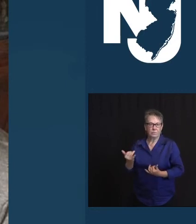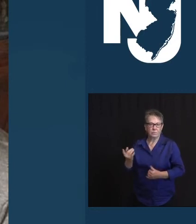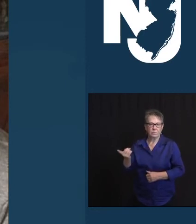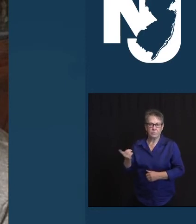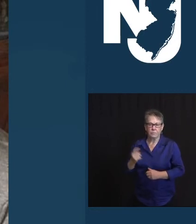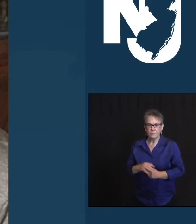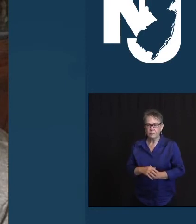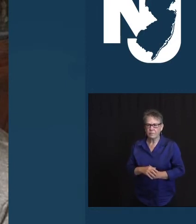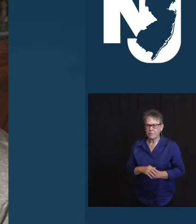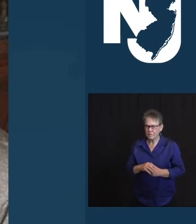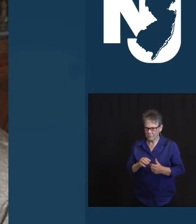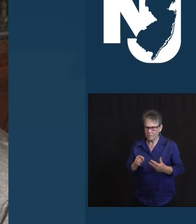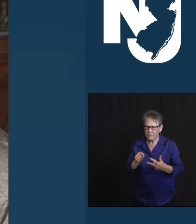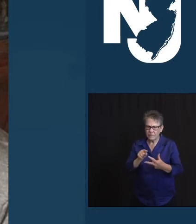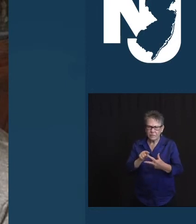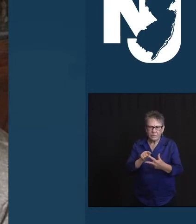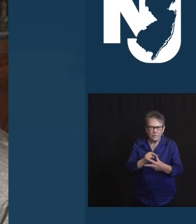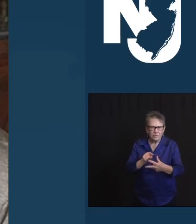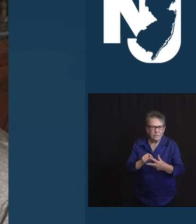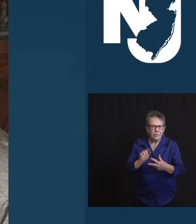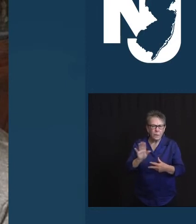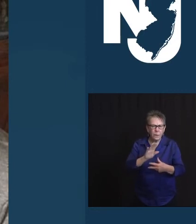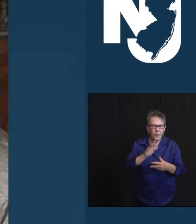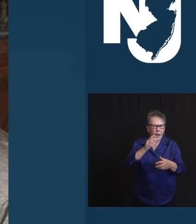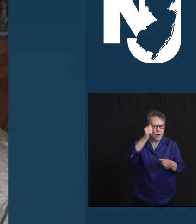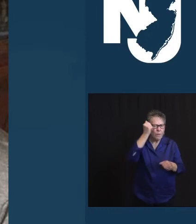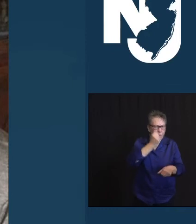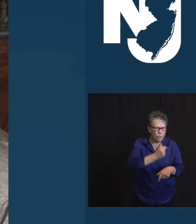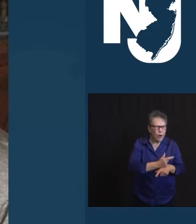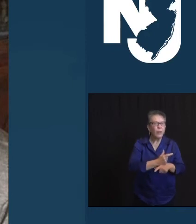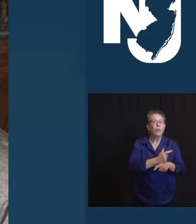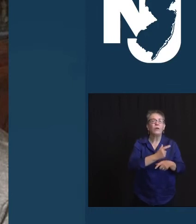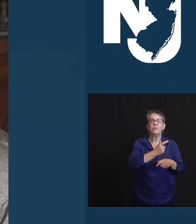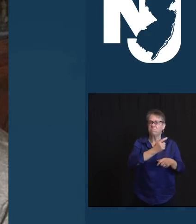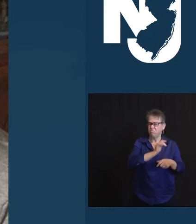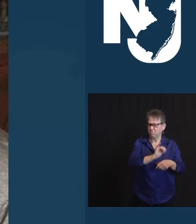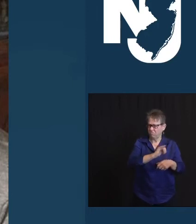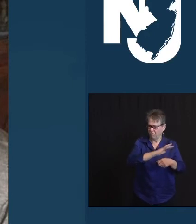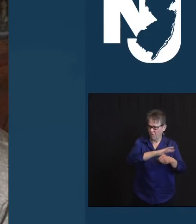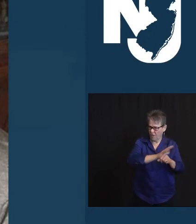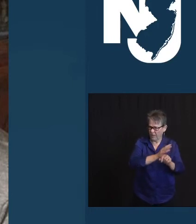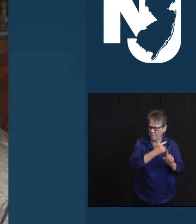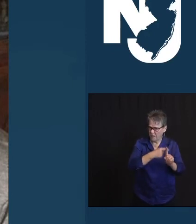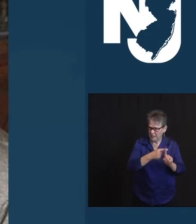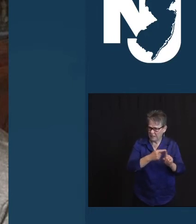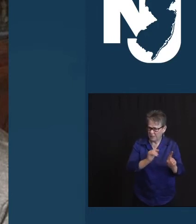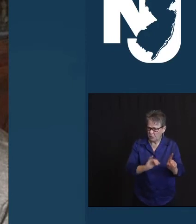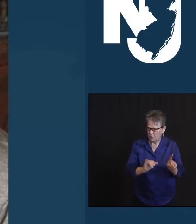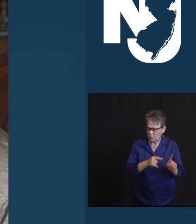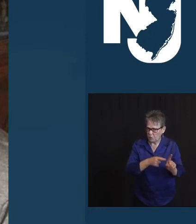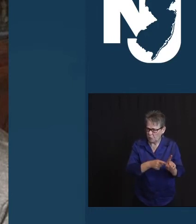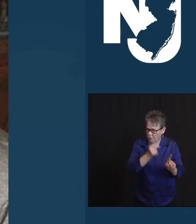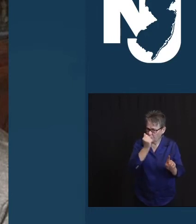it's Franco, his brother, who was also COVID positive. Franco also leaves behind their